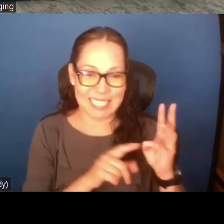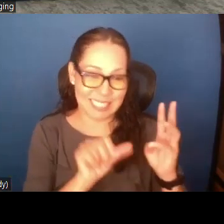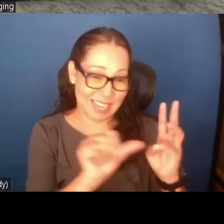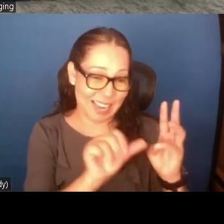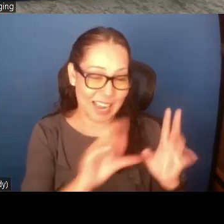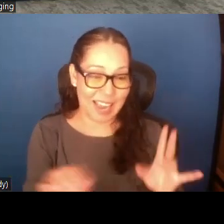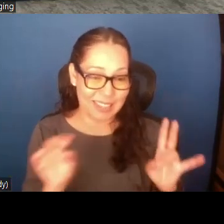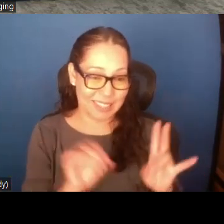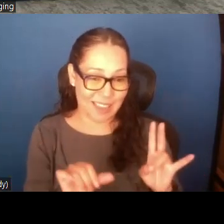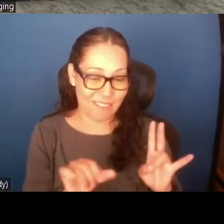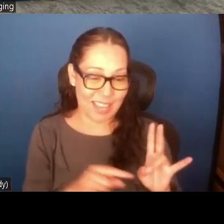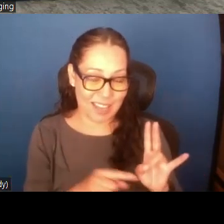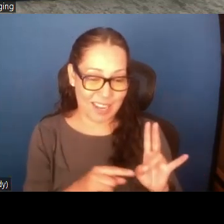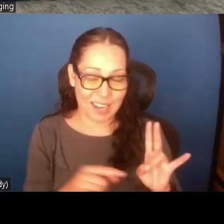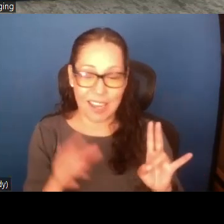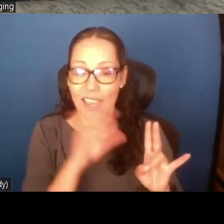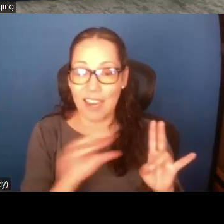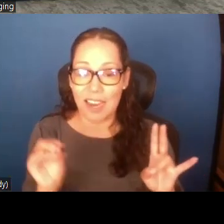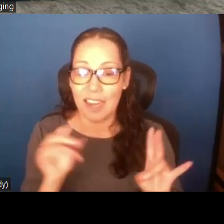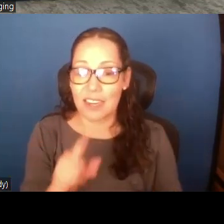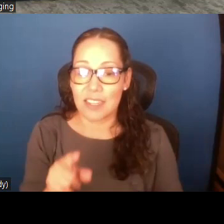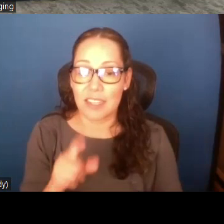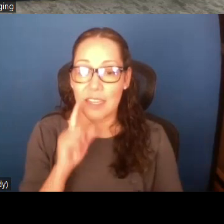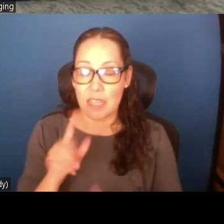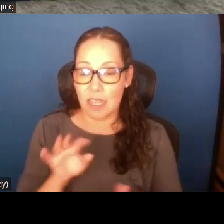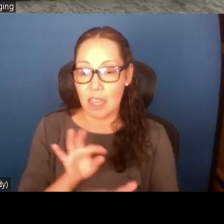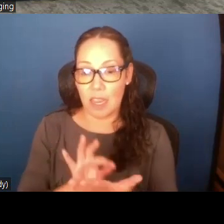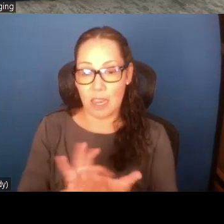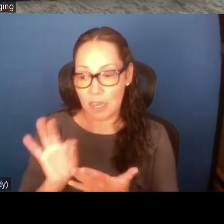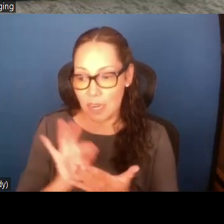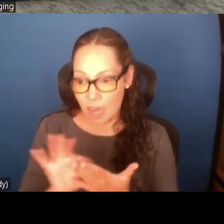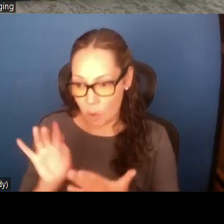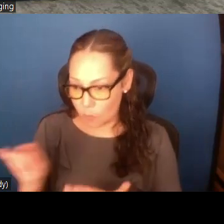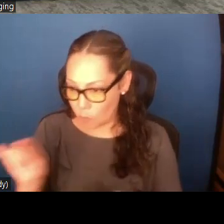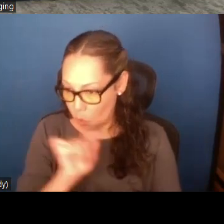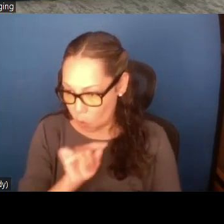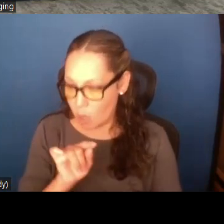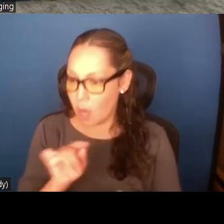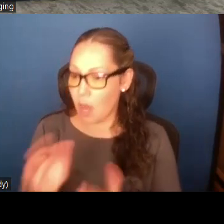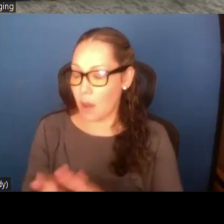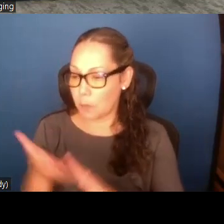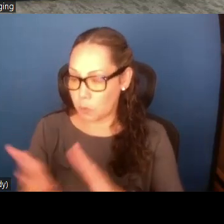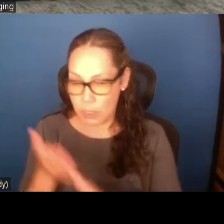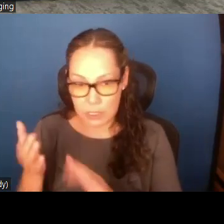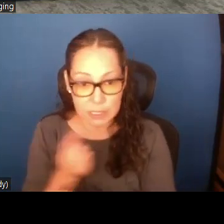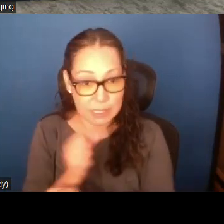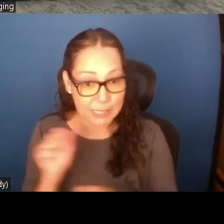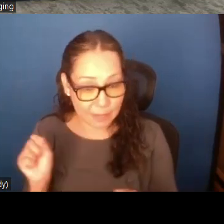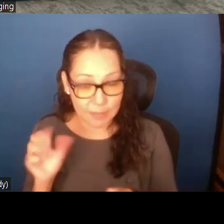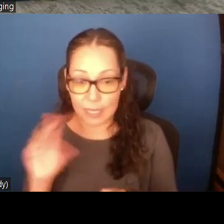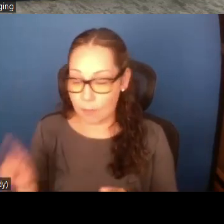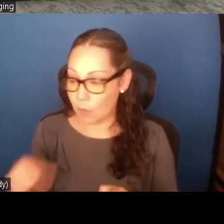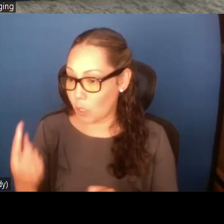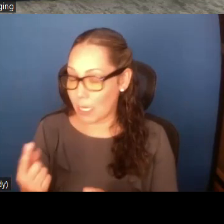that visitation parameters to account for operational and safety considerations, such as, but not limited to, hours of